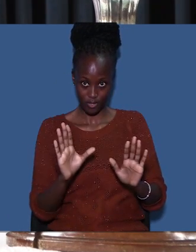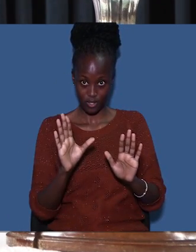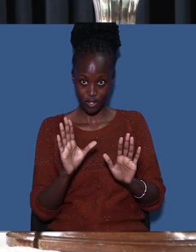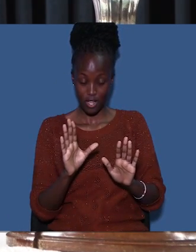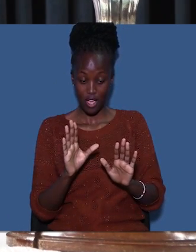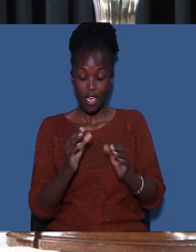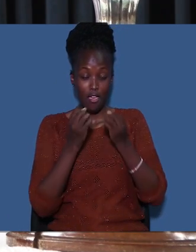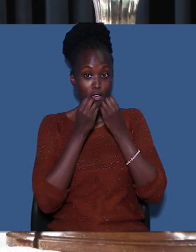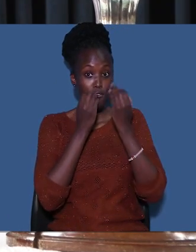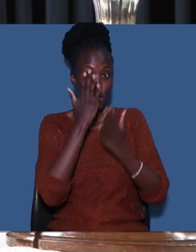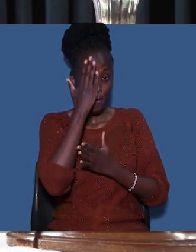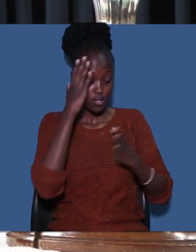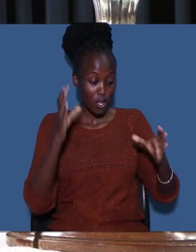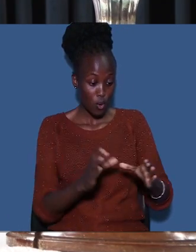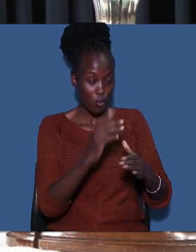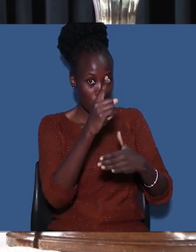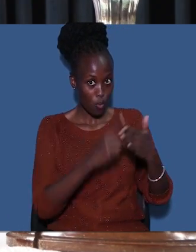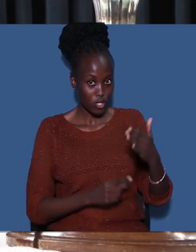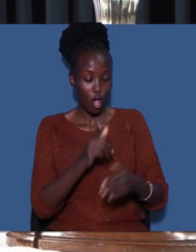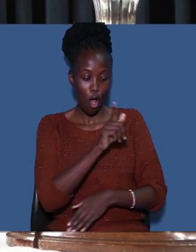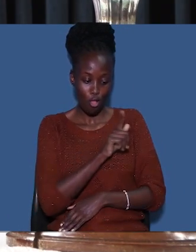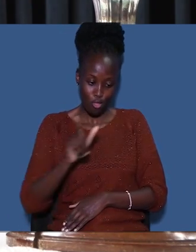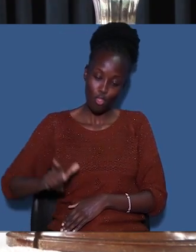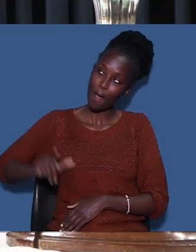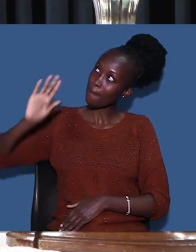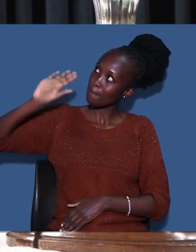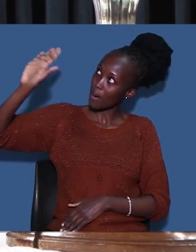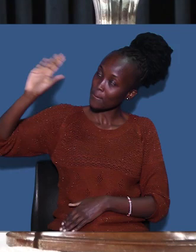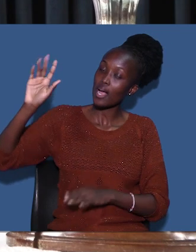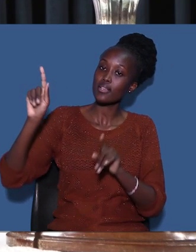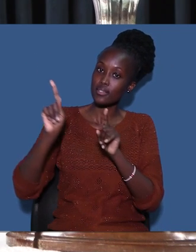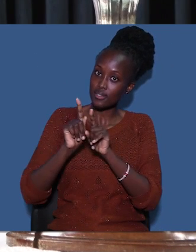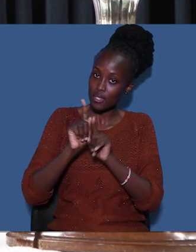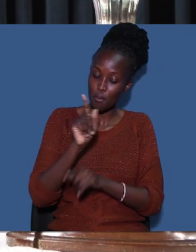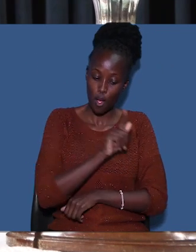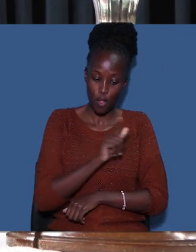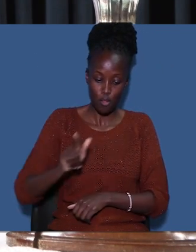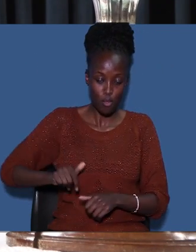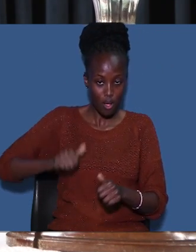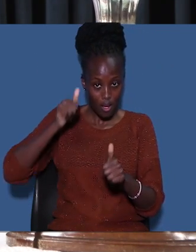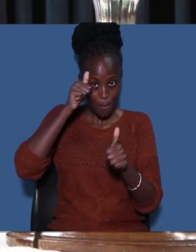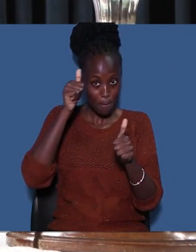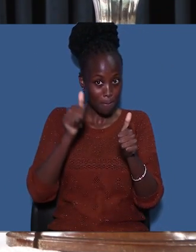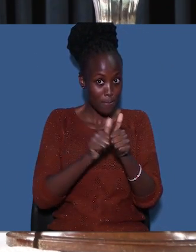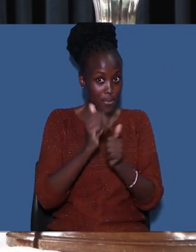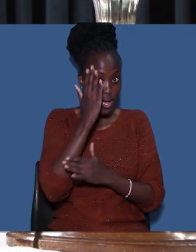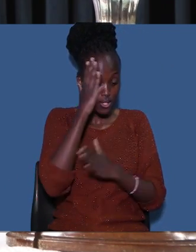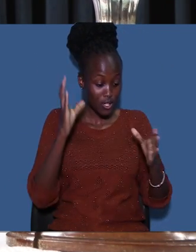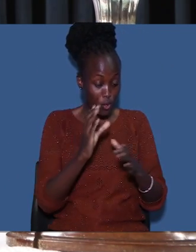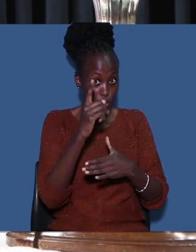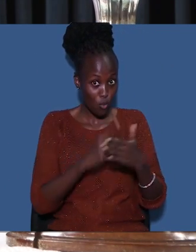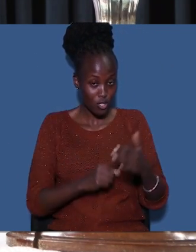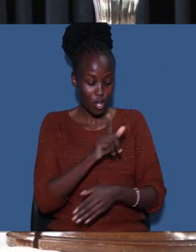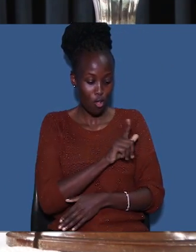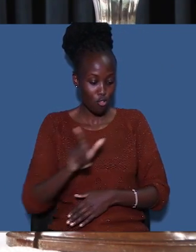his chosen people or nation, that he was their God. And he went ahead to remind them that he is the one who delivered